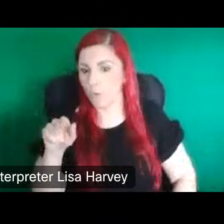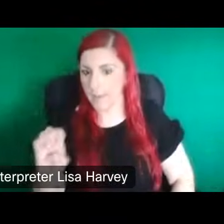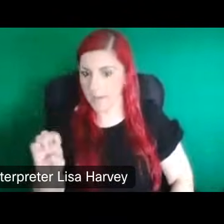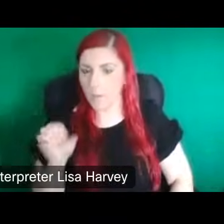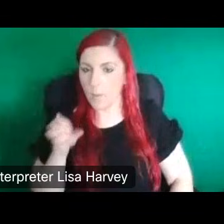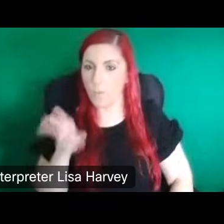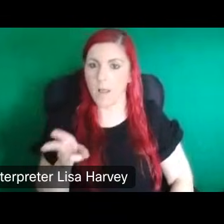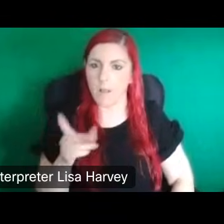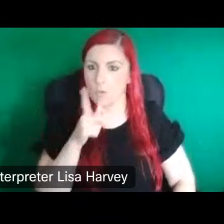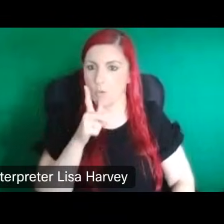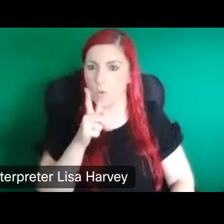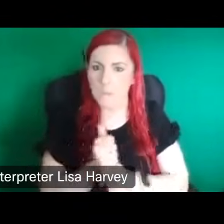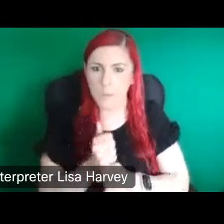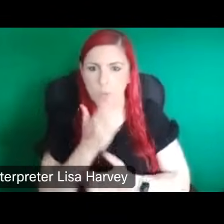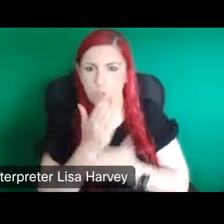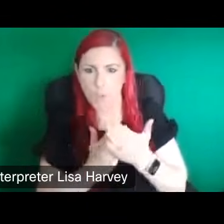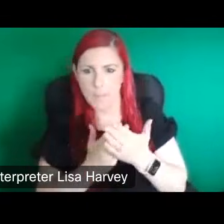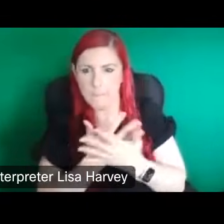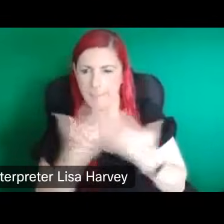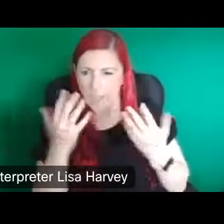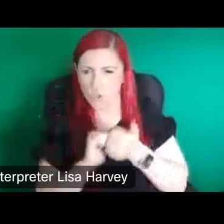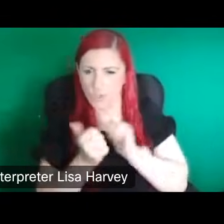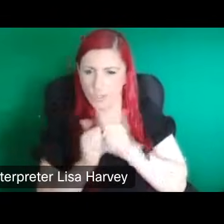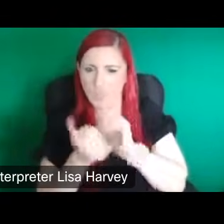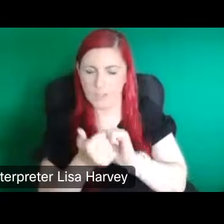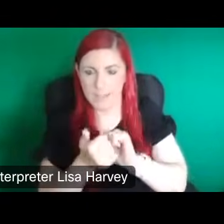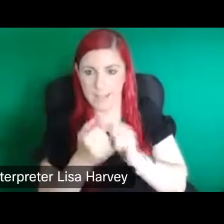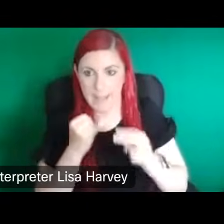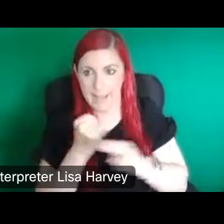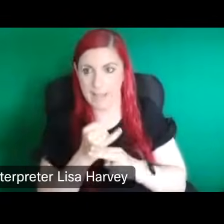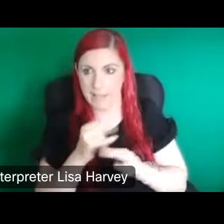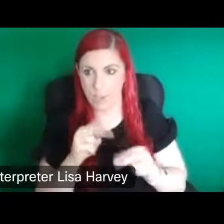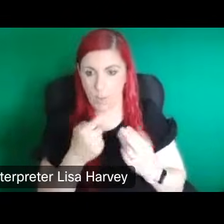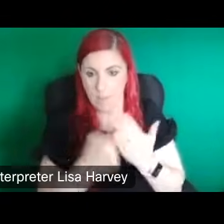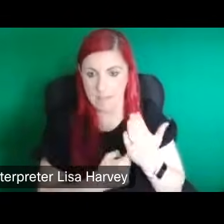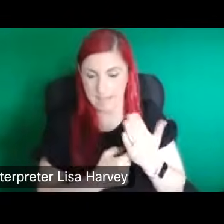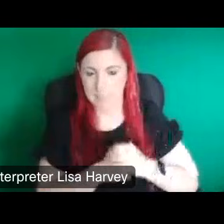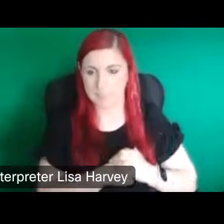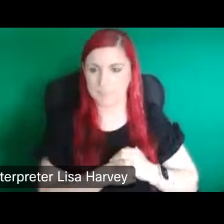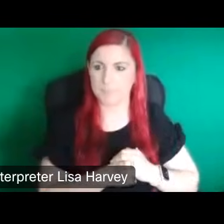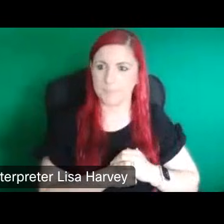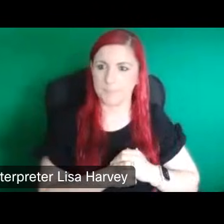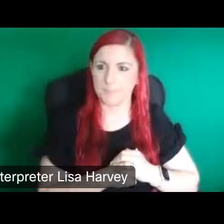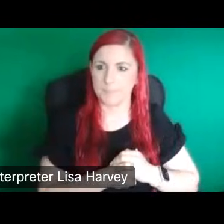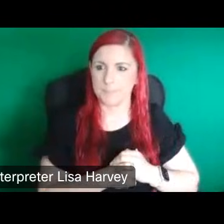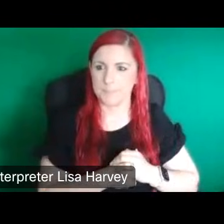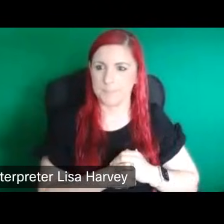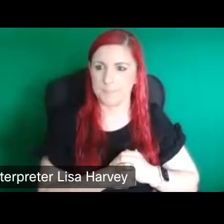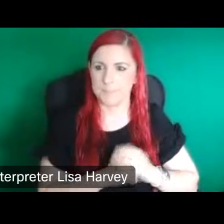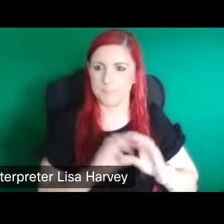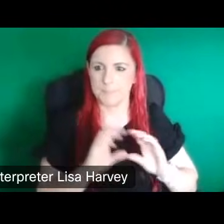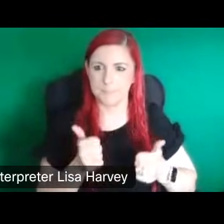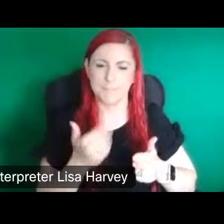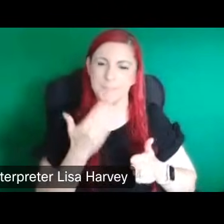who's going to take us through some of the major changes evident in the revised policy. Thank you. Thank you,